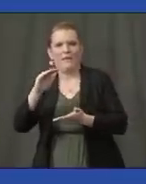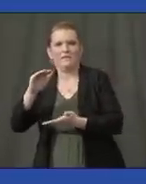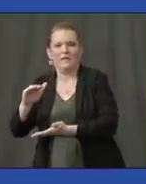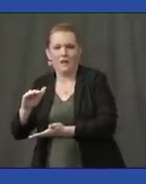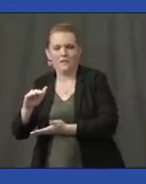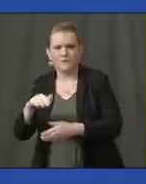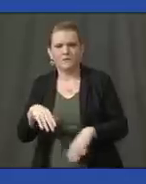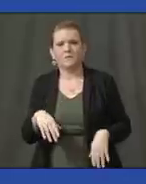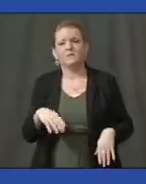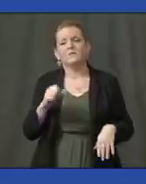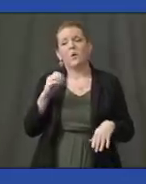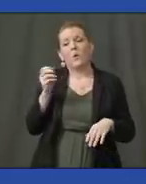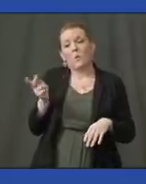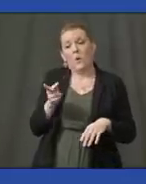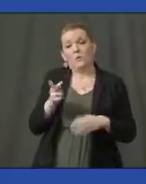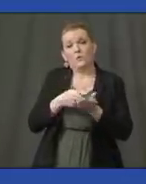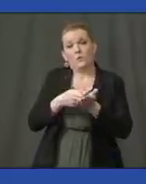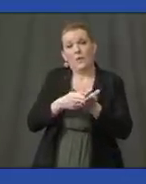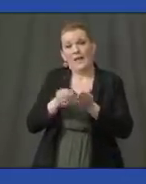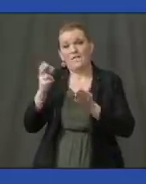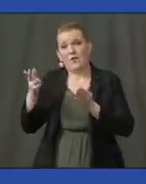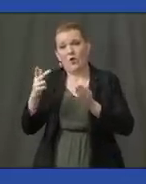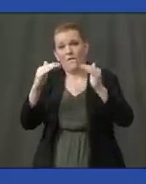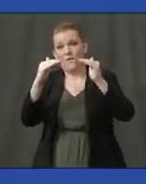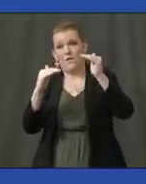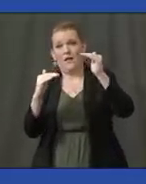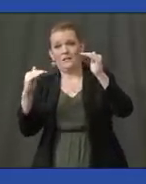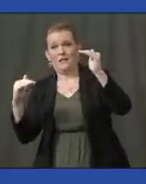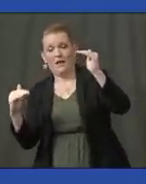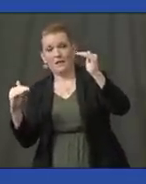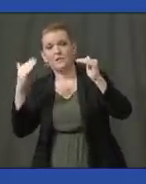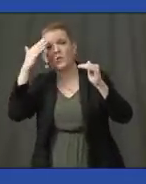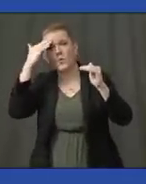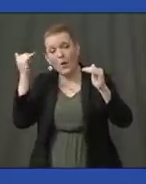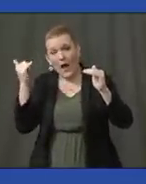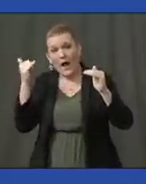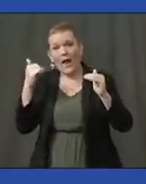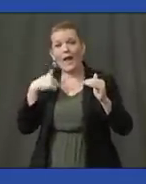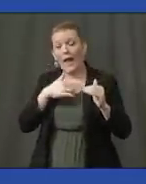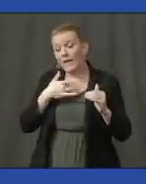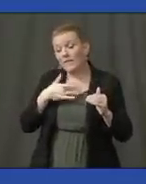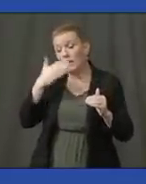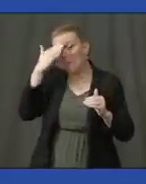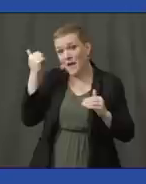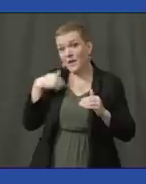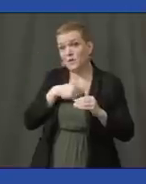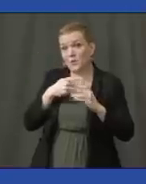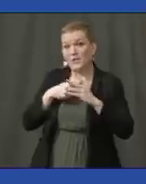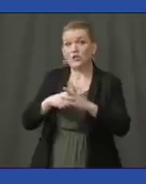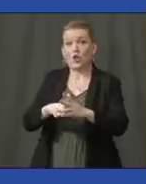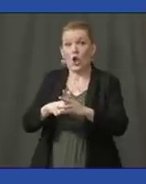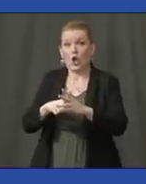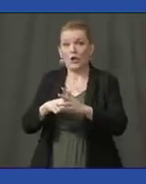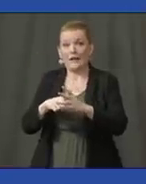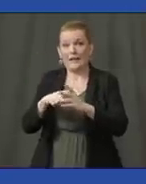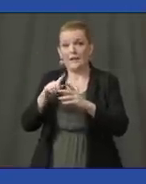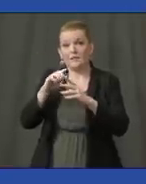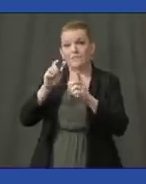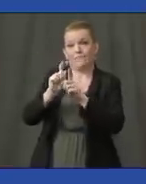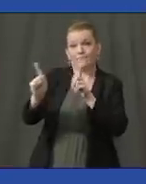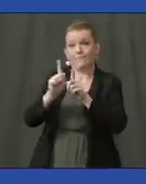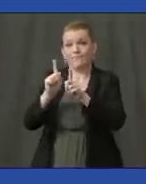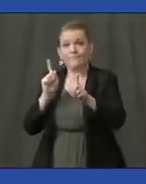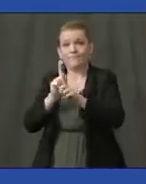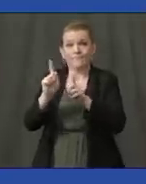than Fairfield because we did the social distancing earlier there, relatively speaking. I'd like to think that